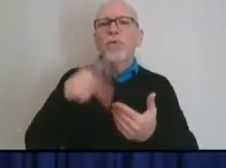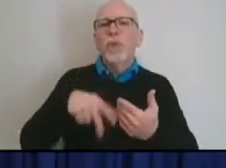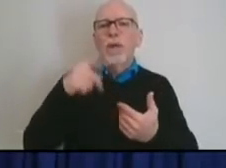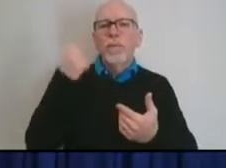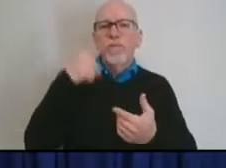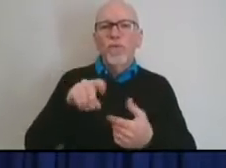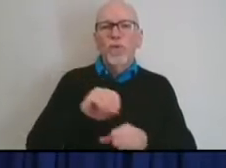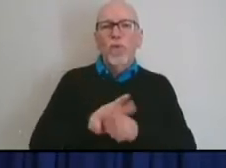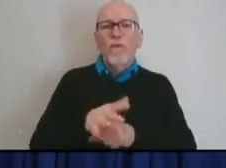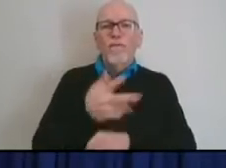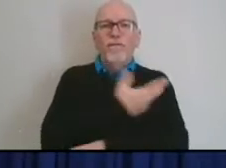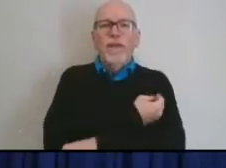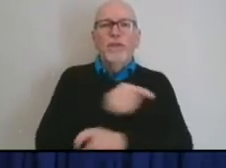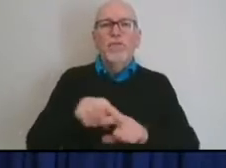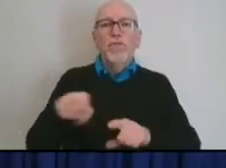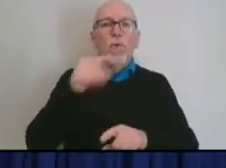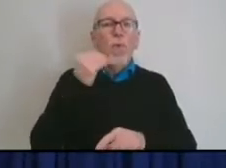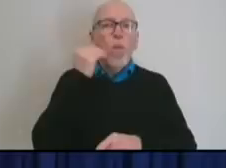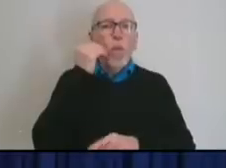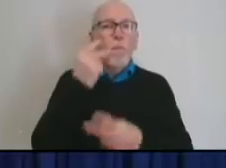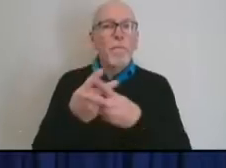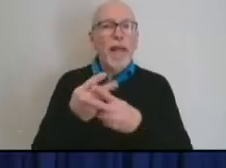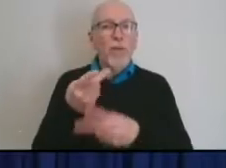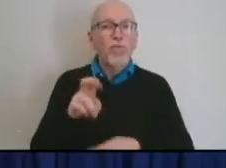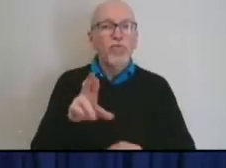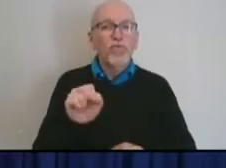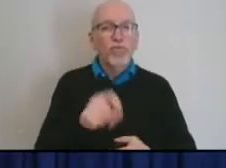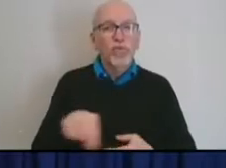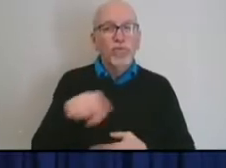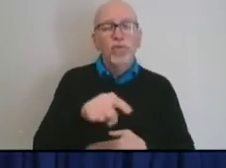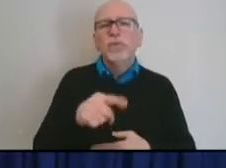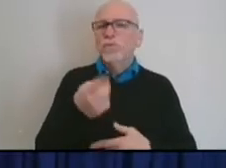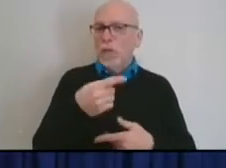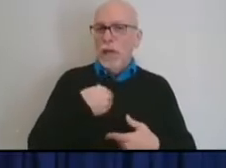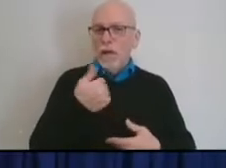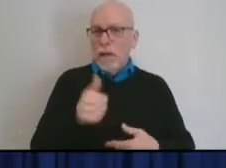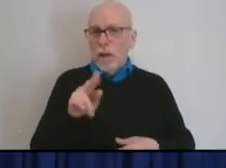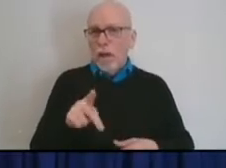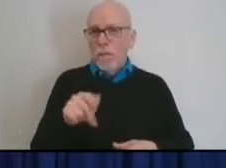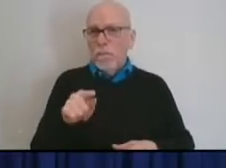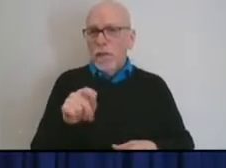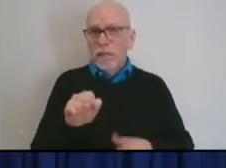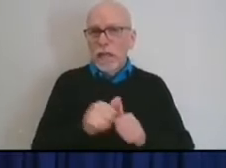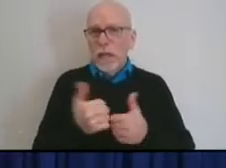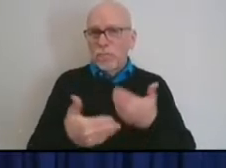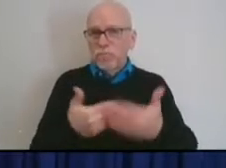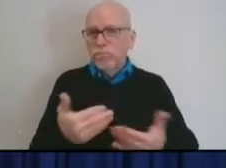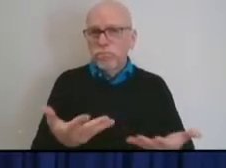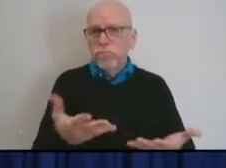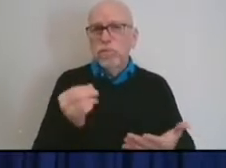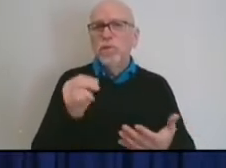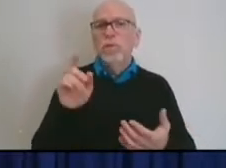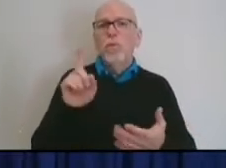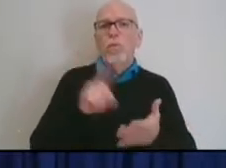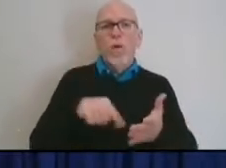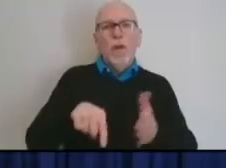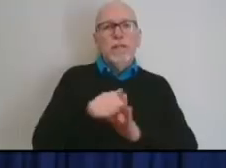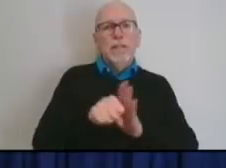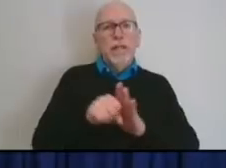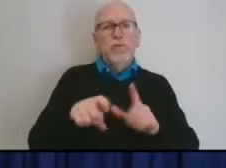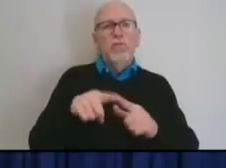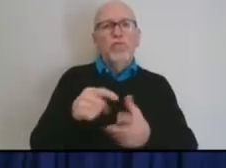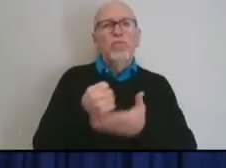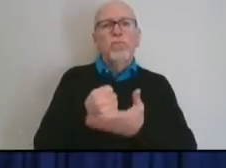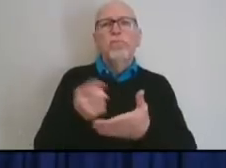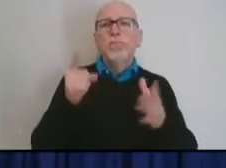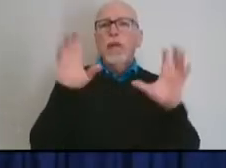COVID vaccines to homebound Hoosiers. Wanted to see if you could give us an update on where those efforts stand and what the state is doing to support ambulance